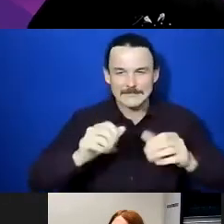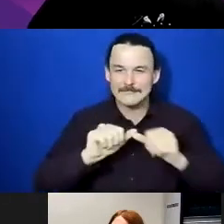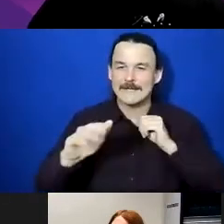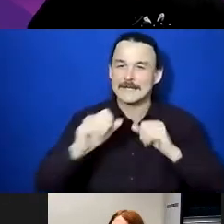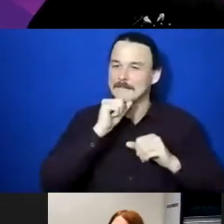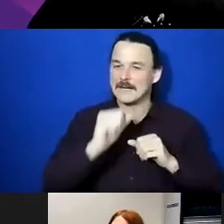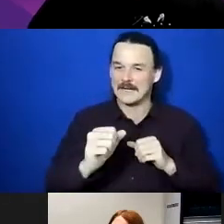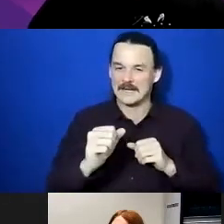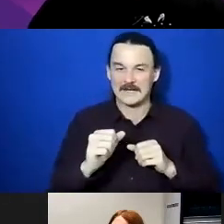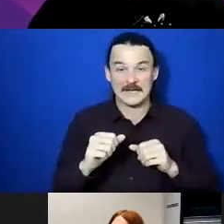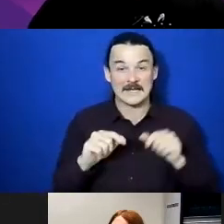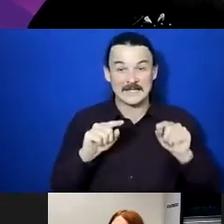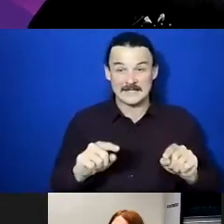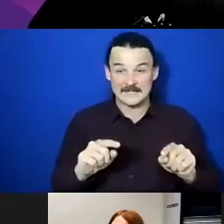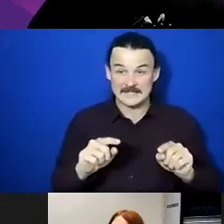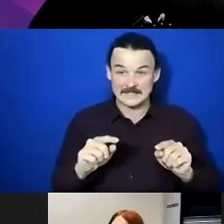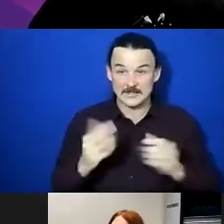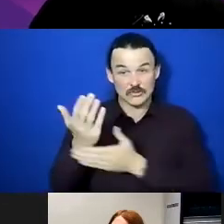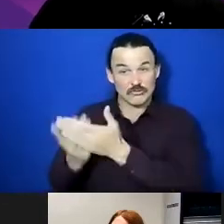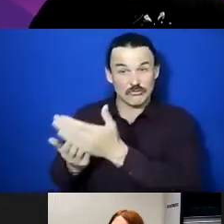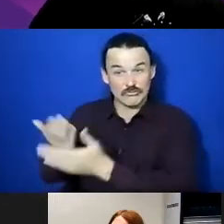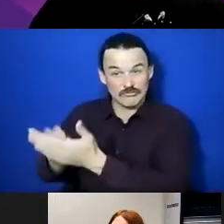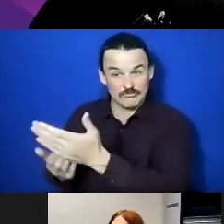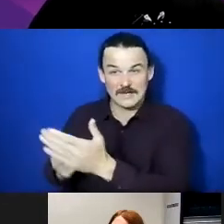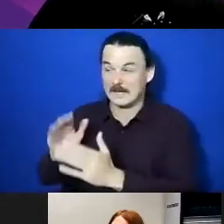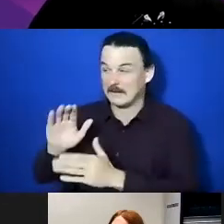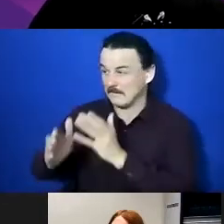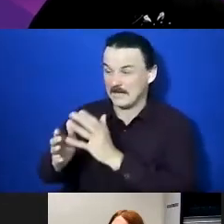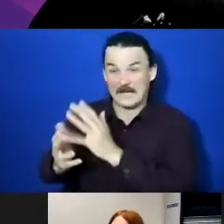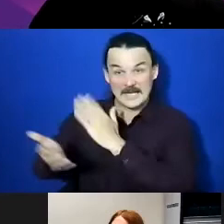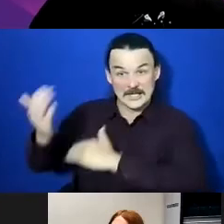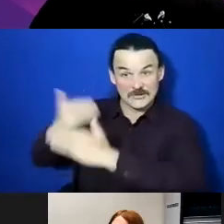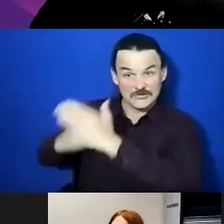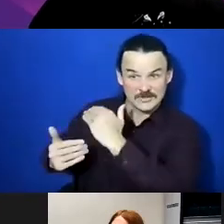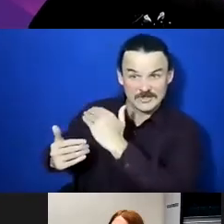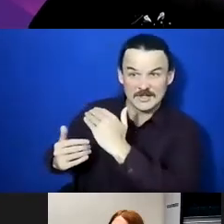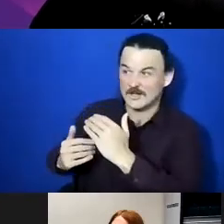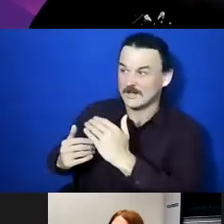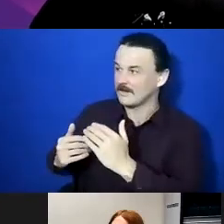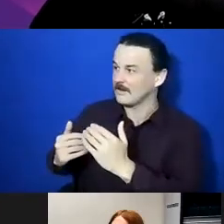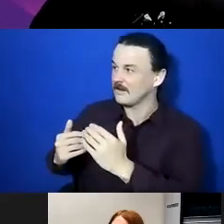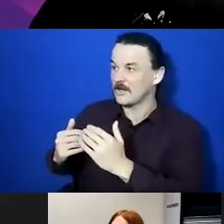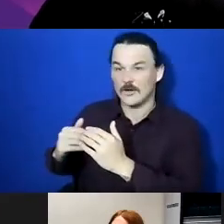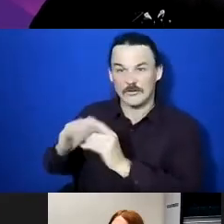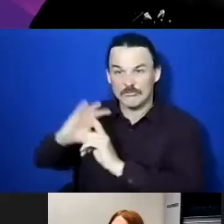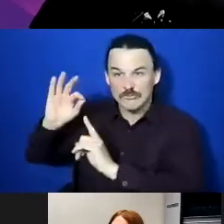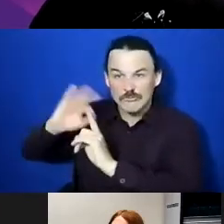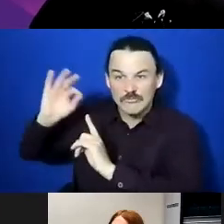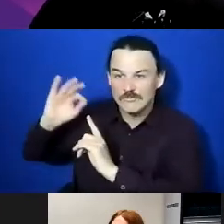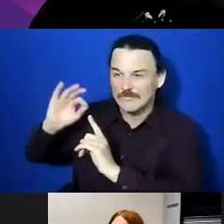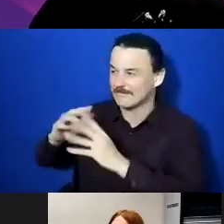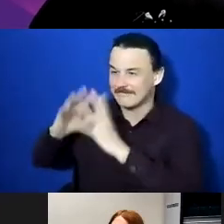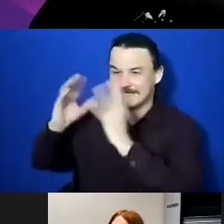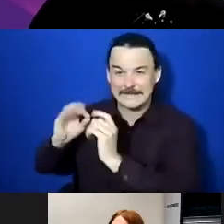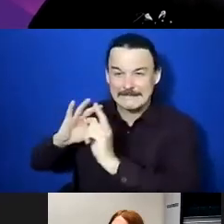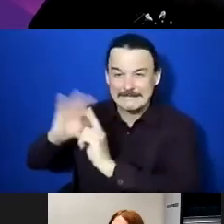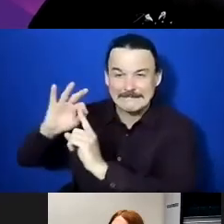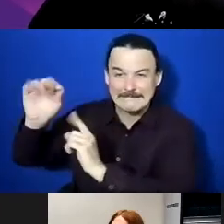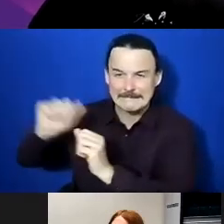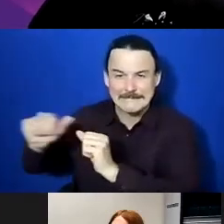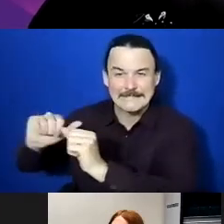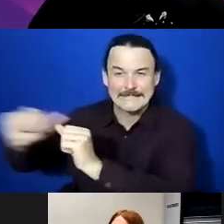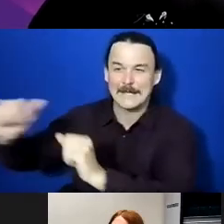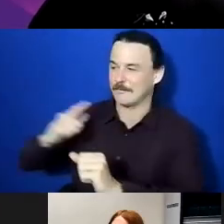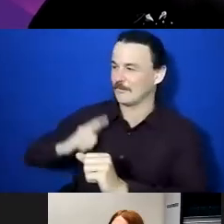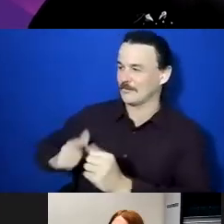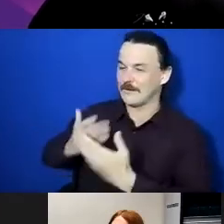largely explained by great men or heroes who in some way impacted on the course of history. Over